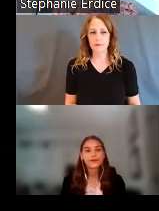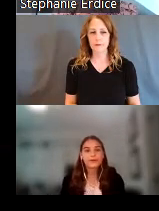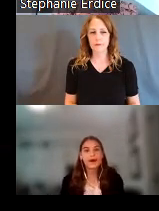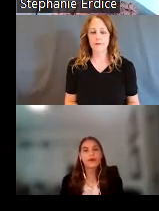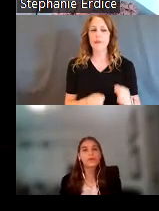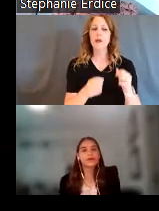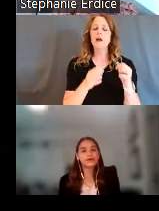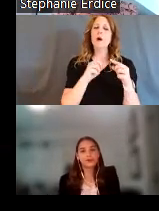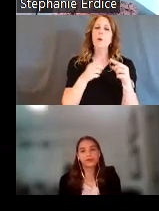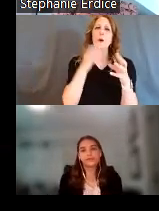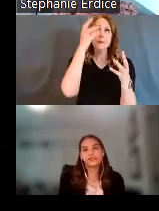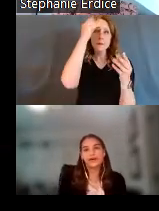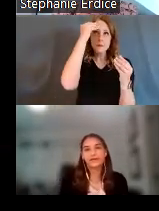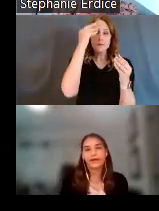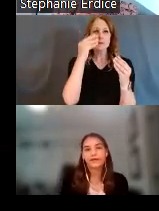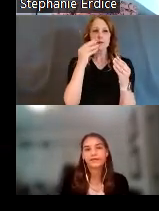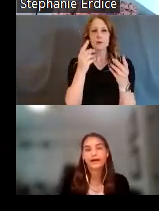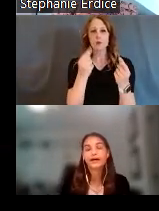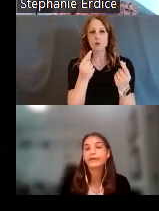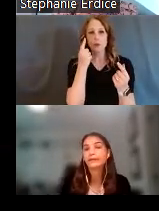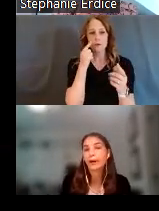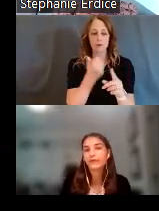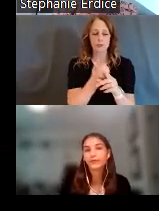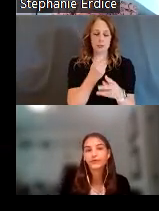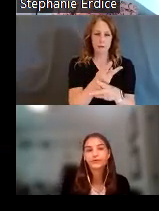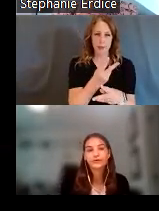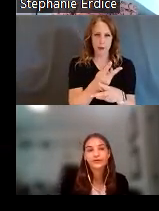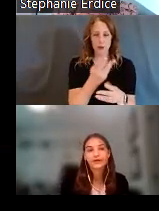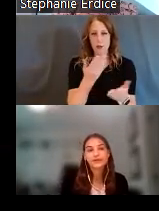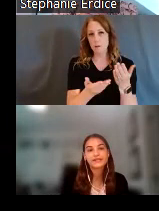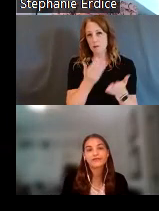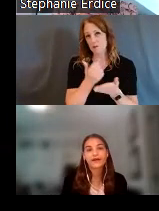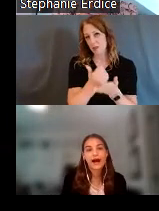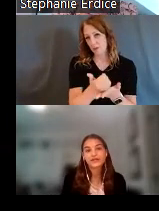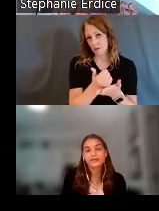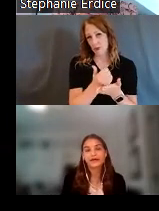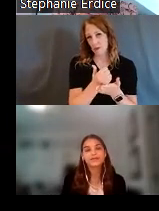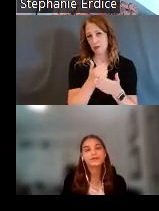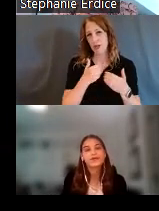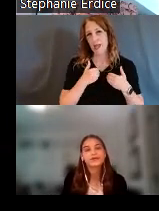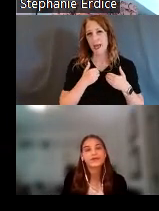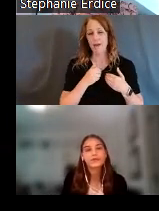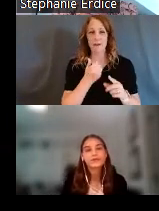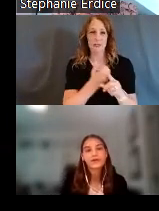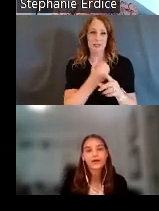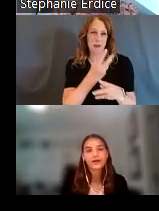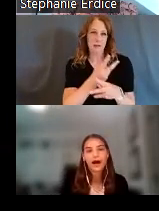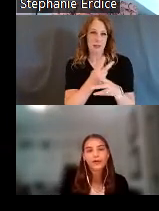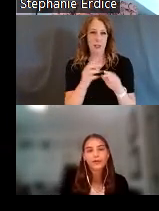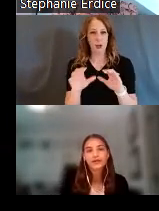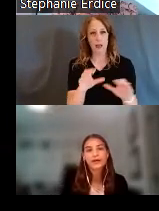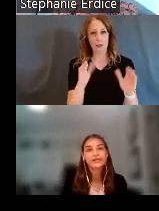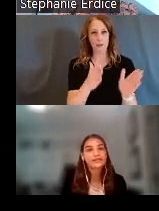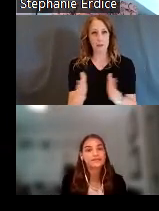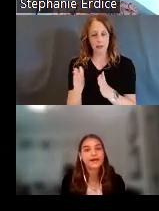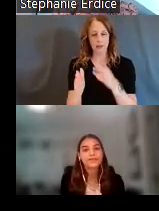So when thinking about what you're doing for self-care, it may be helpful to create a self-care action plan. So starting